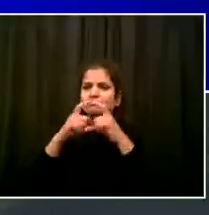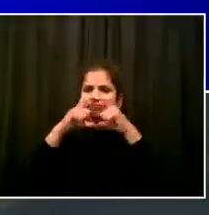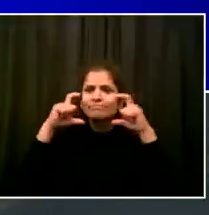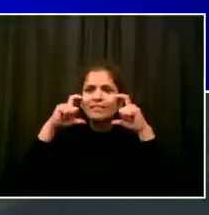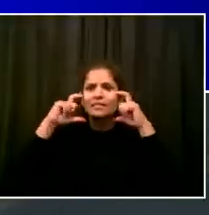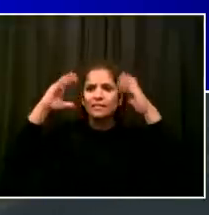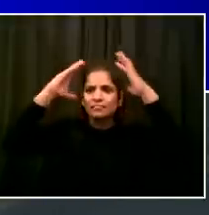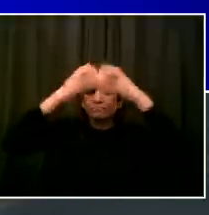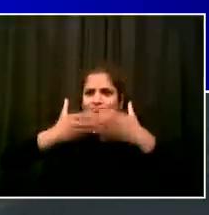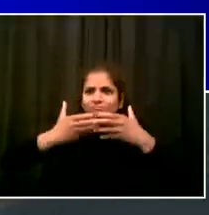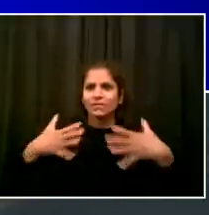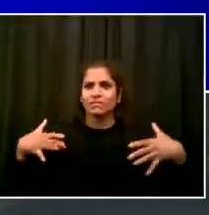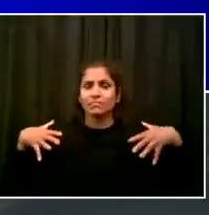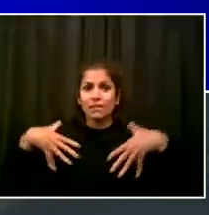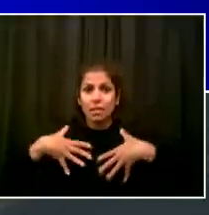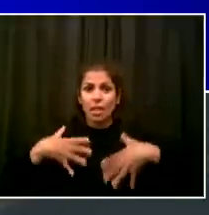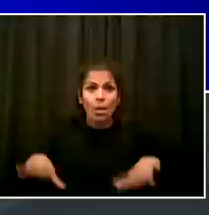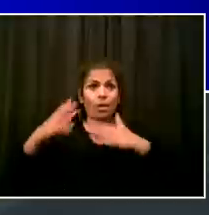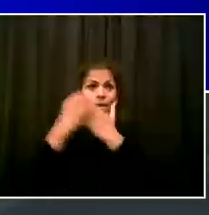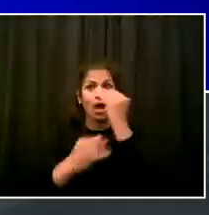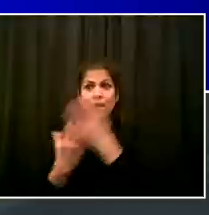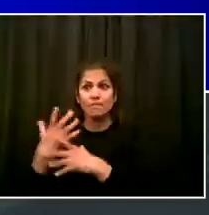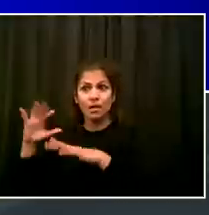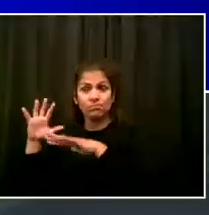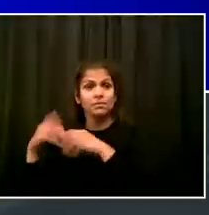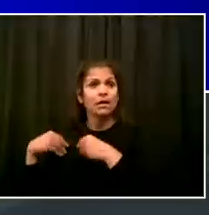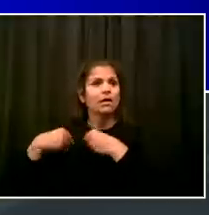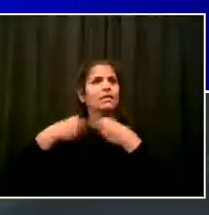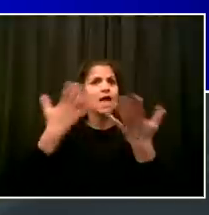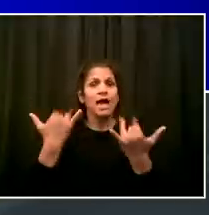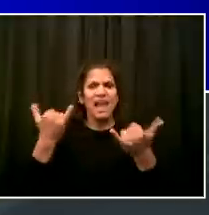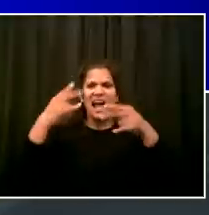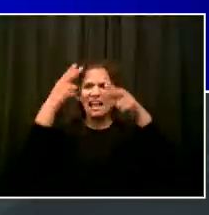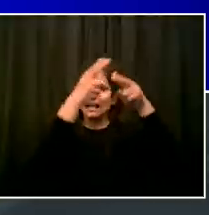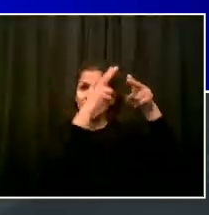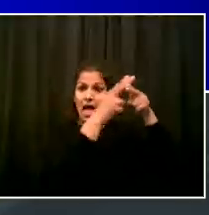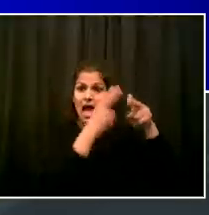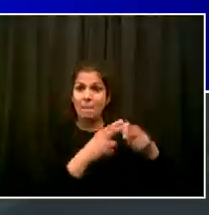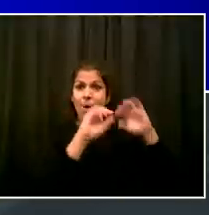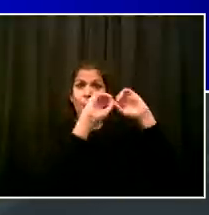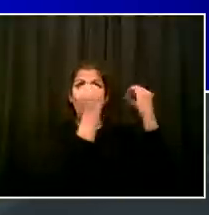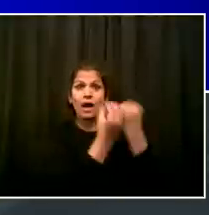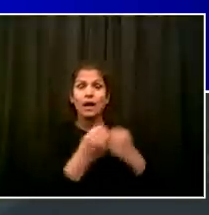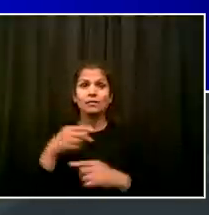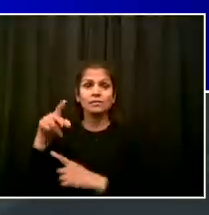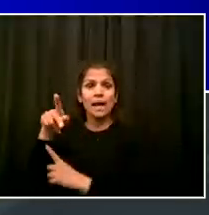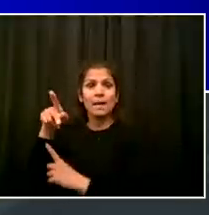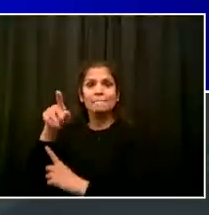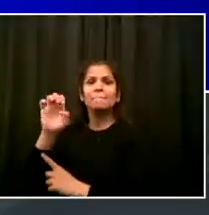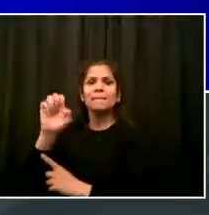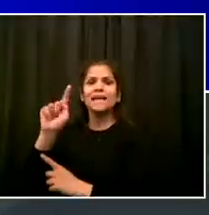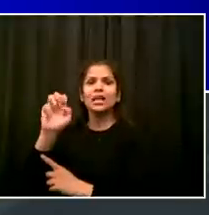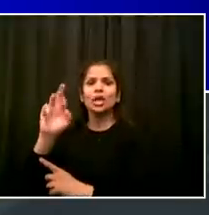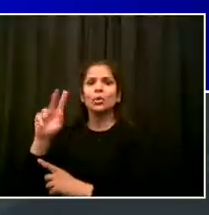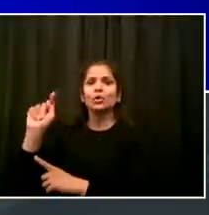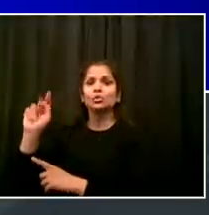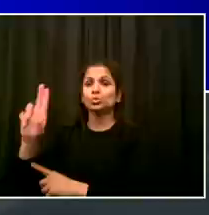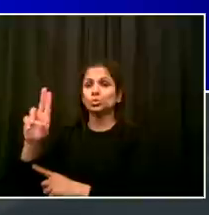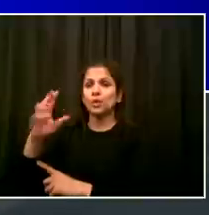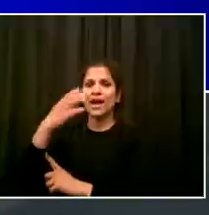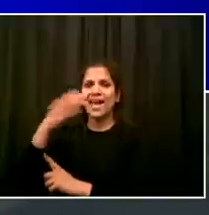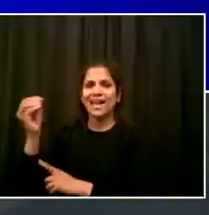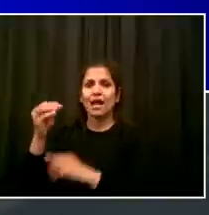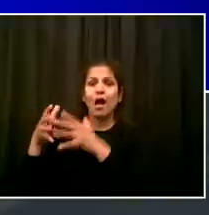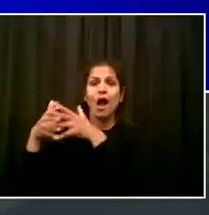of those who have stepped up. Peter Tu, wonderful community leader. Peter Tu and American Fuso